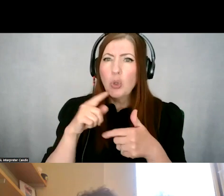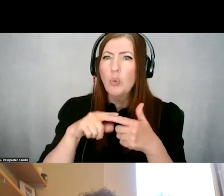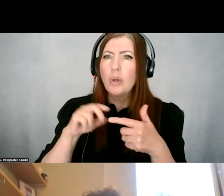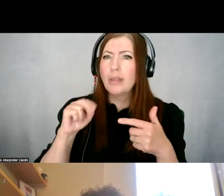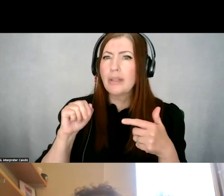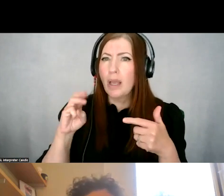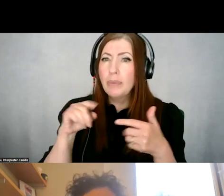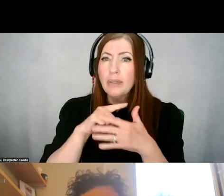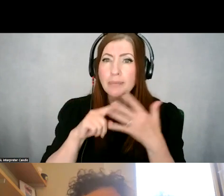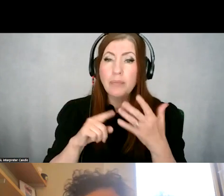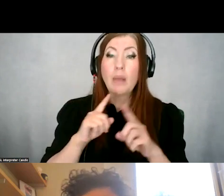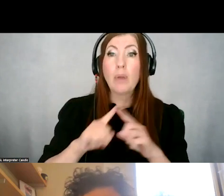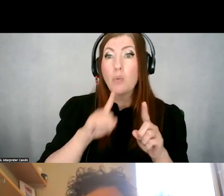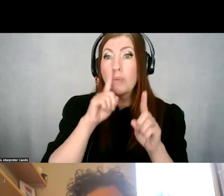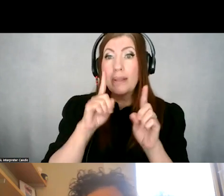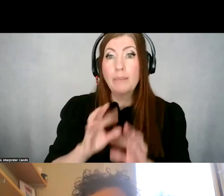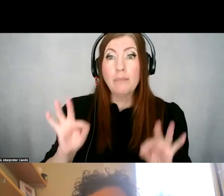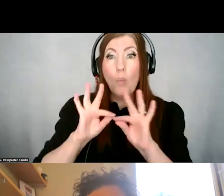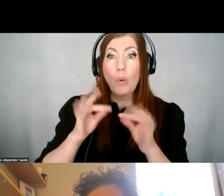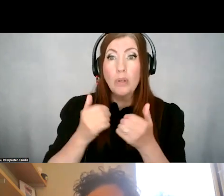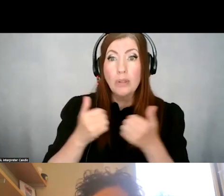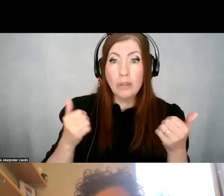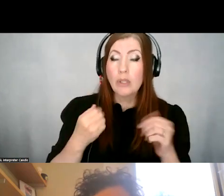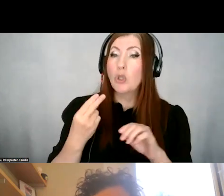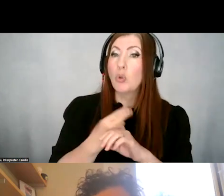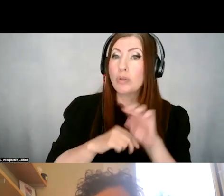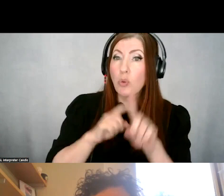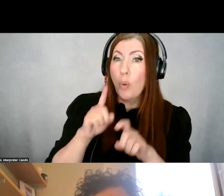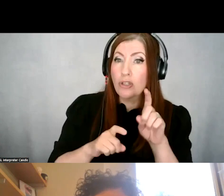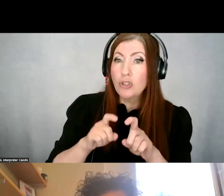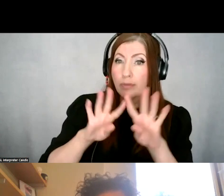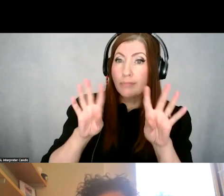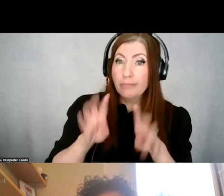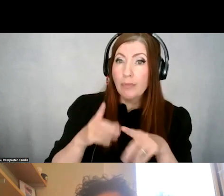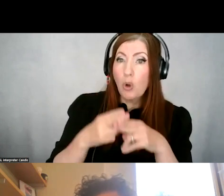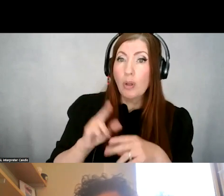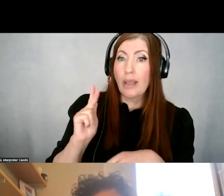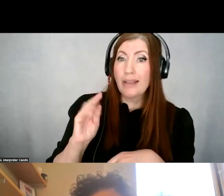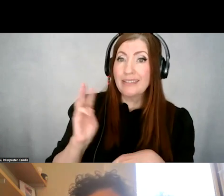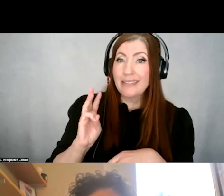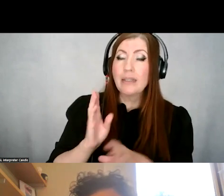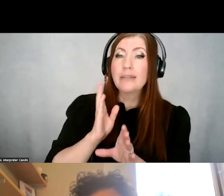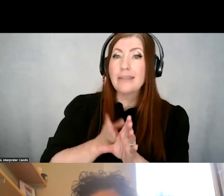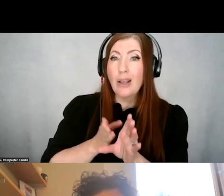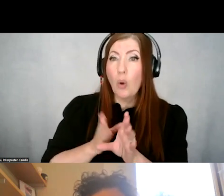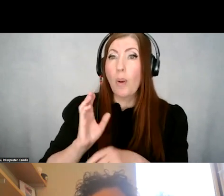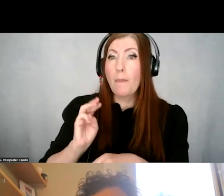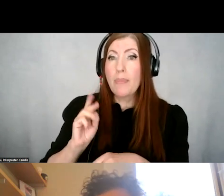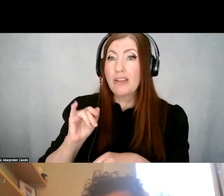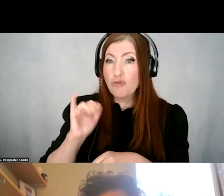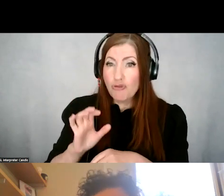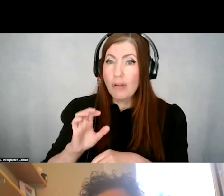distinction here is we used a questionnaire called the K6. The K6 is a psychometrically validated